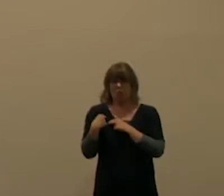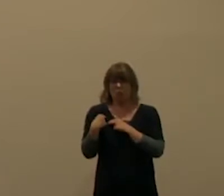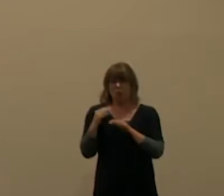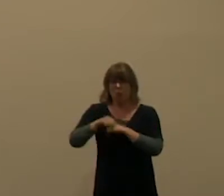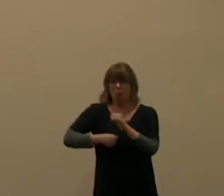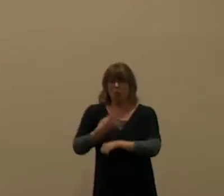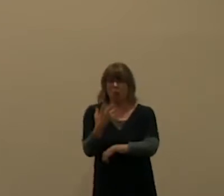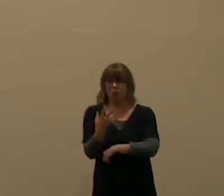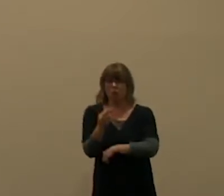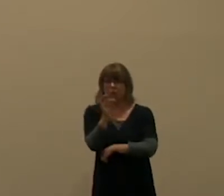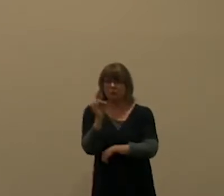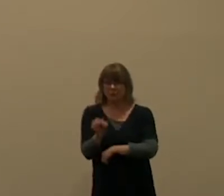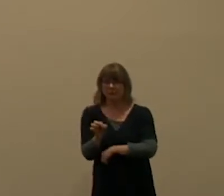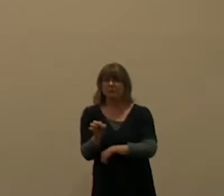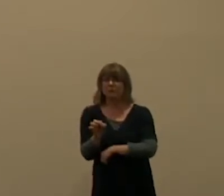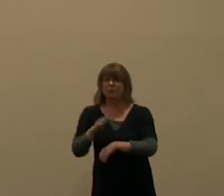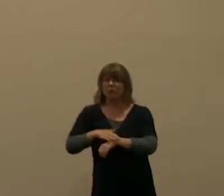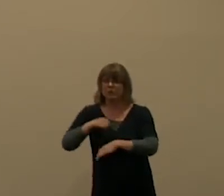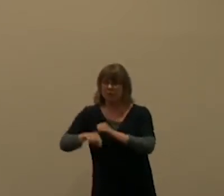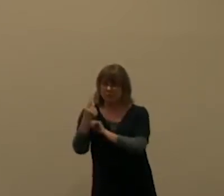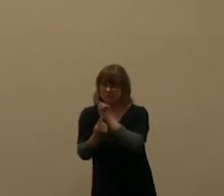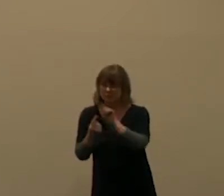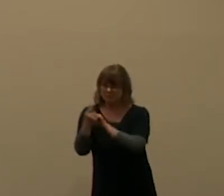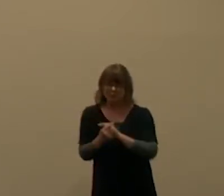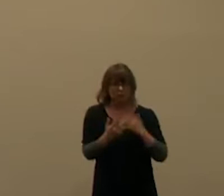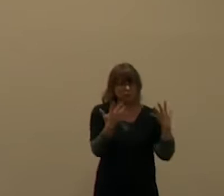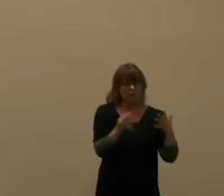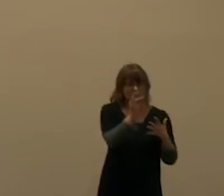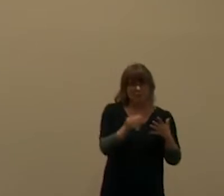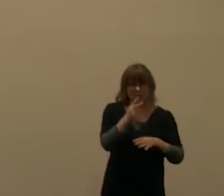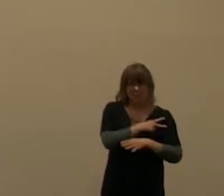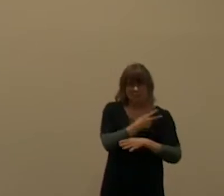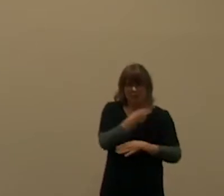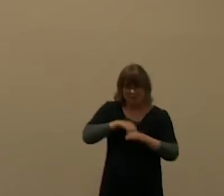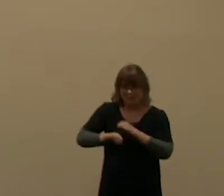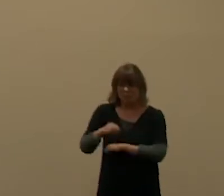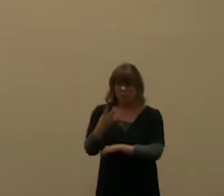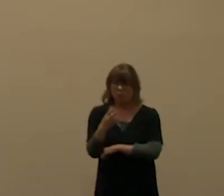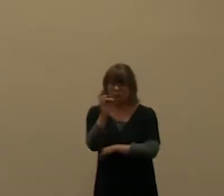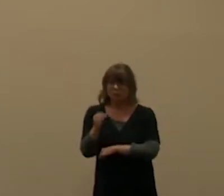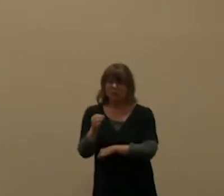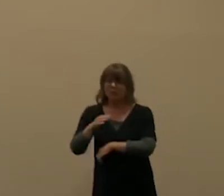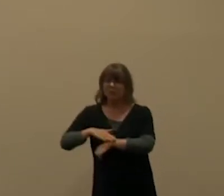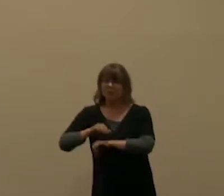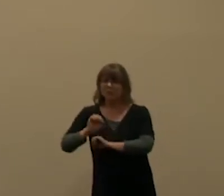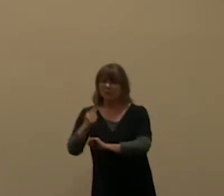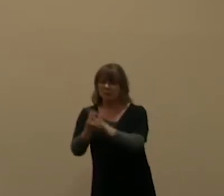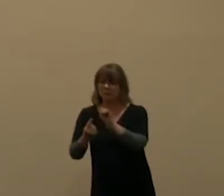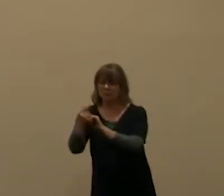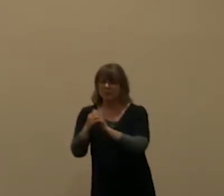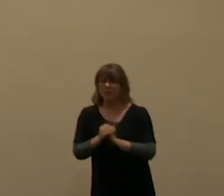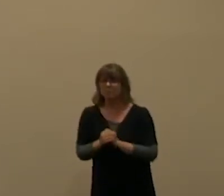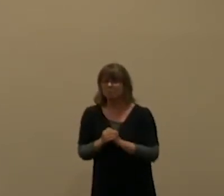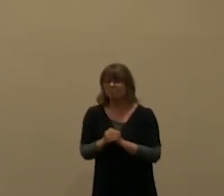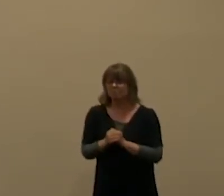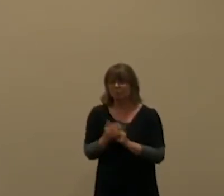40% of all the meetings, of all the time in meetings spent. And that about 50% of the staff would only contribute